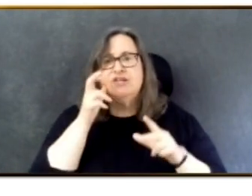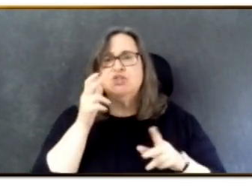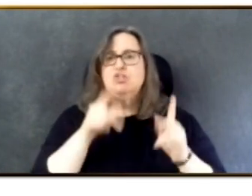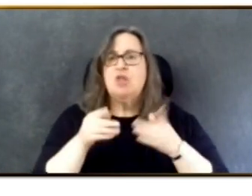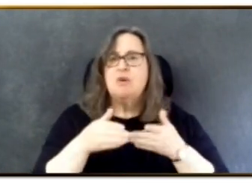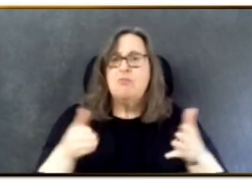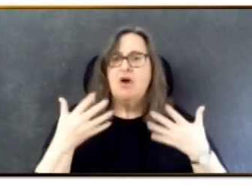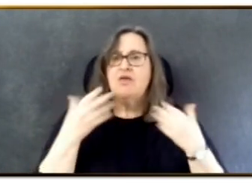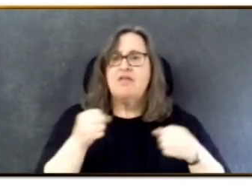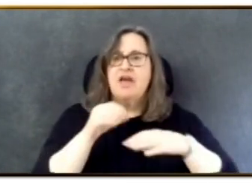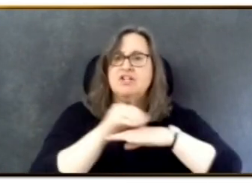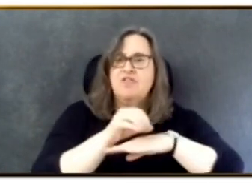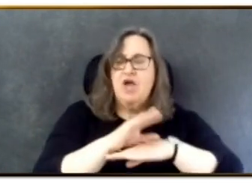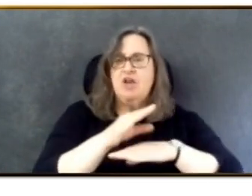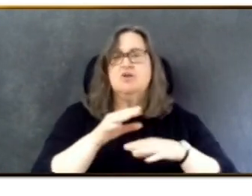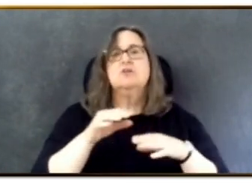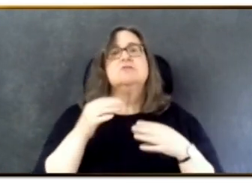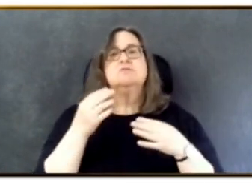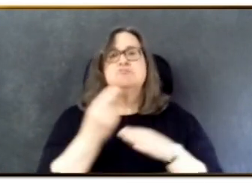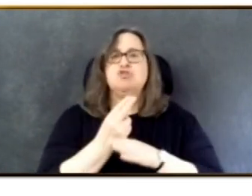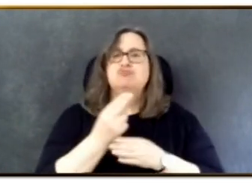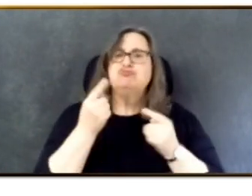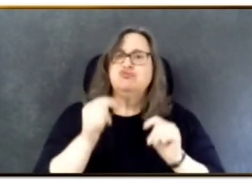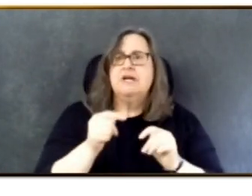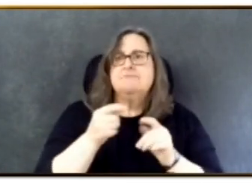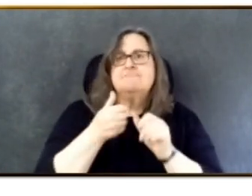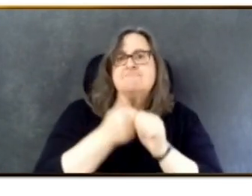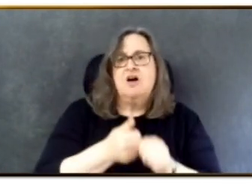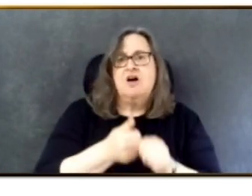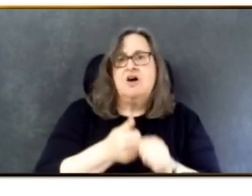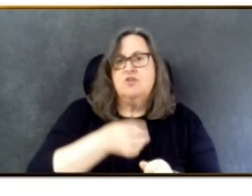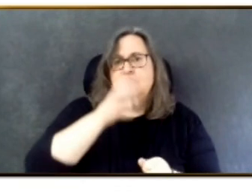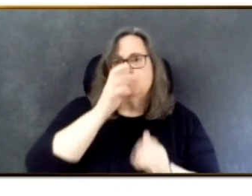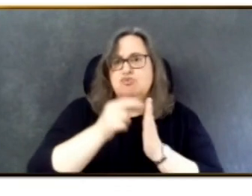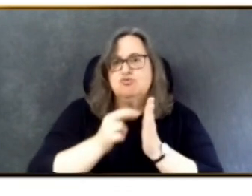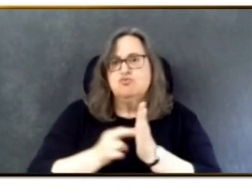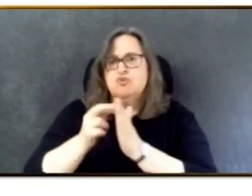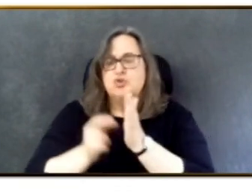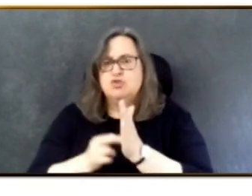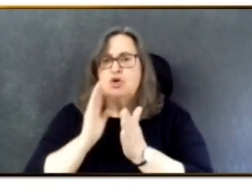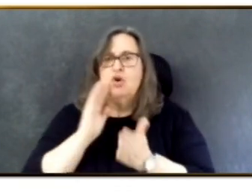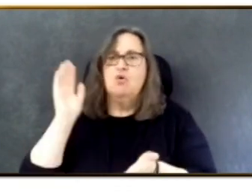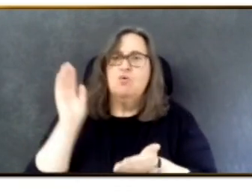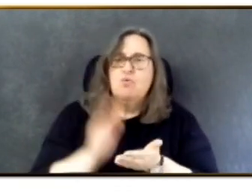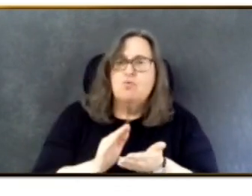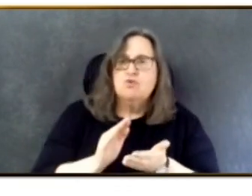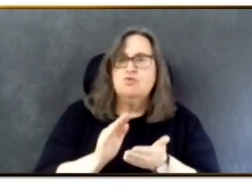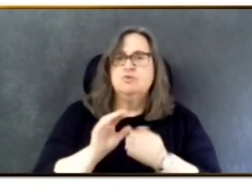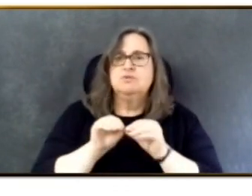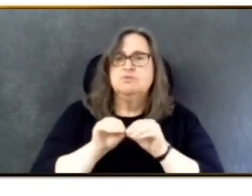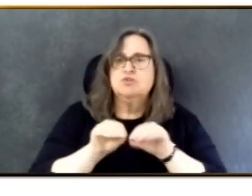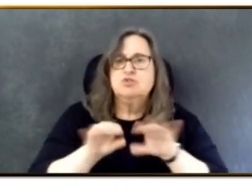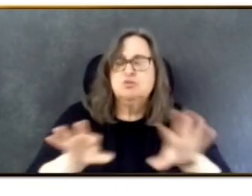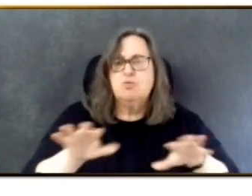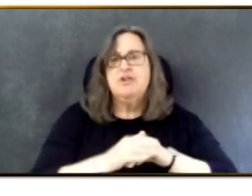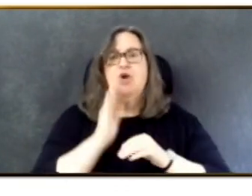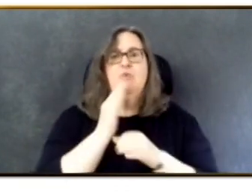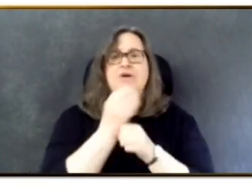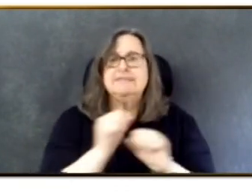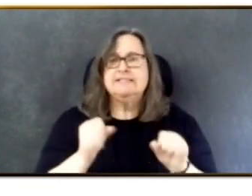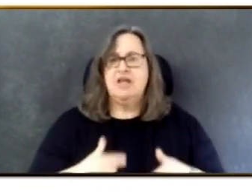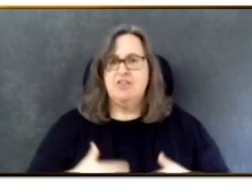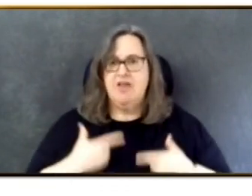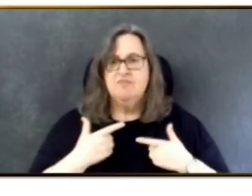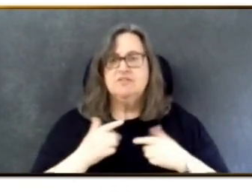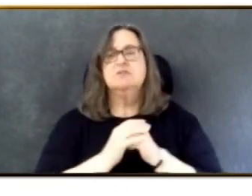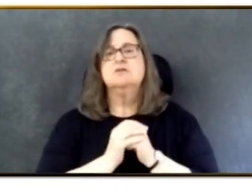guidance and practiced mitigation measures that saved many, many lives. It goes without